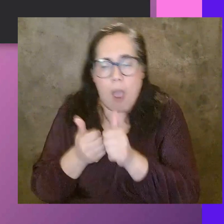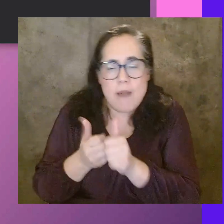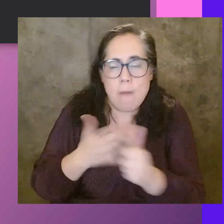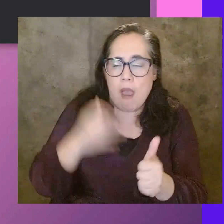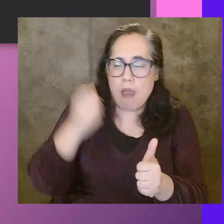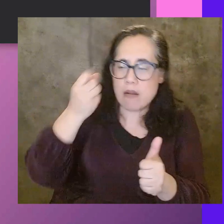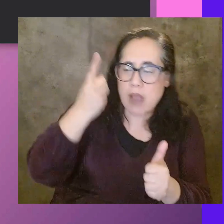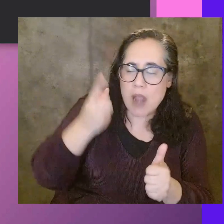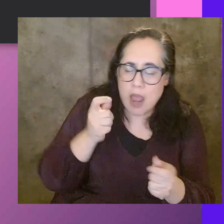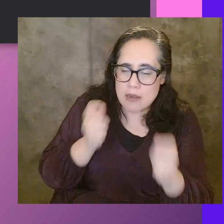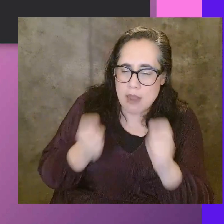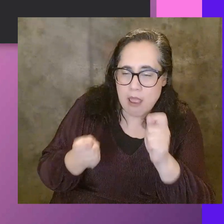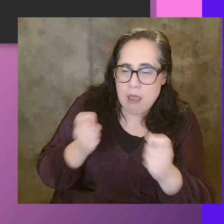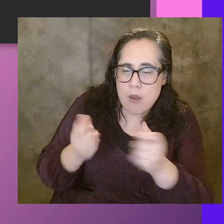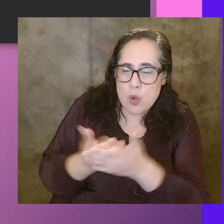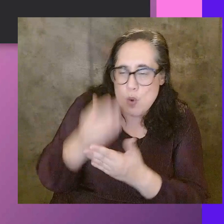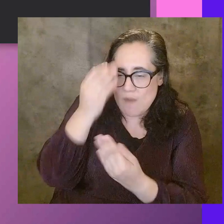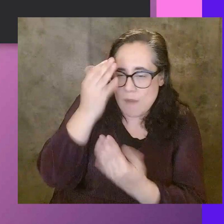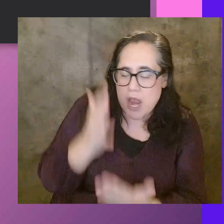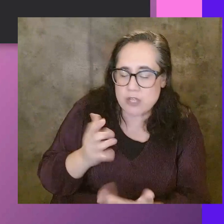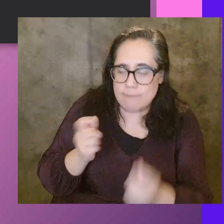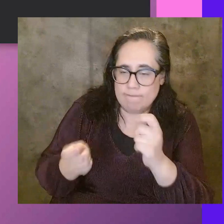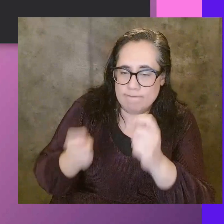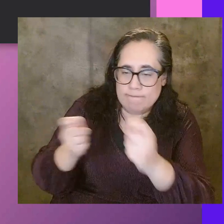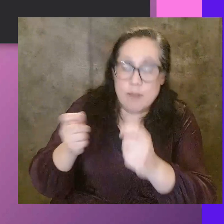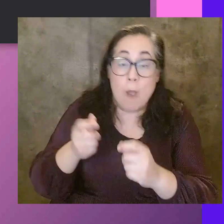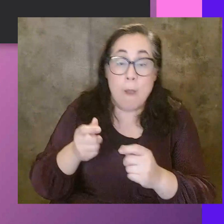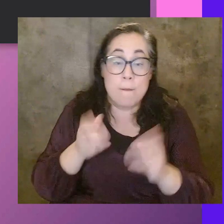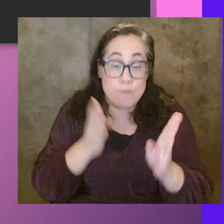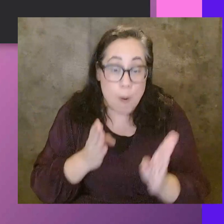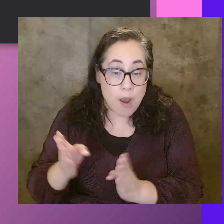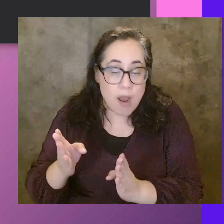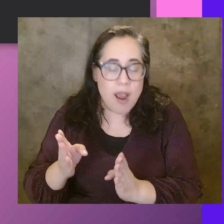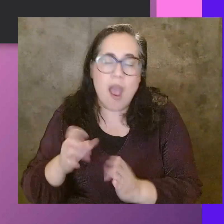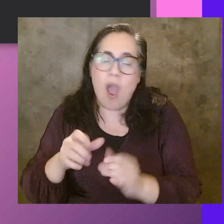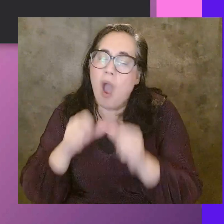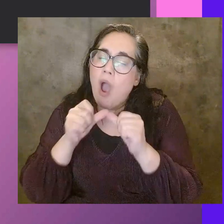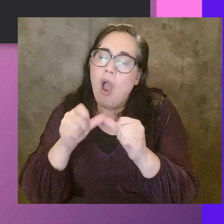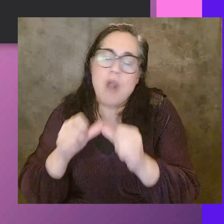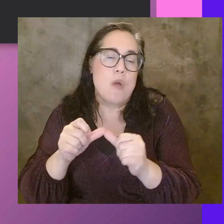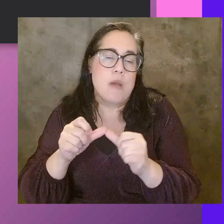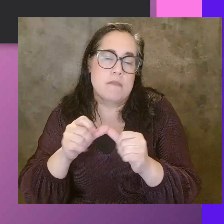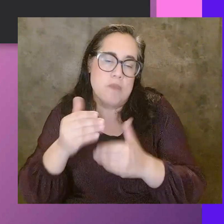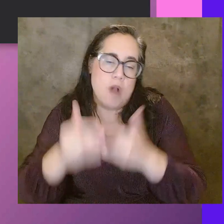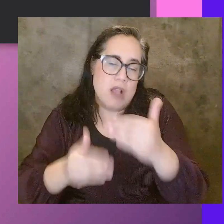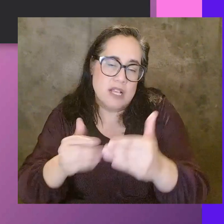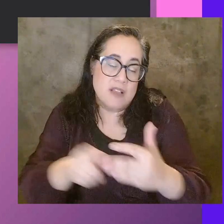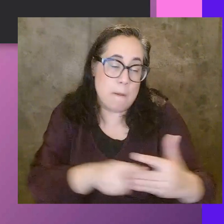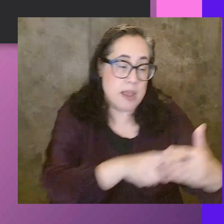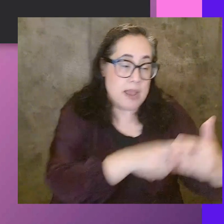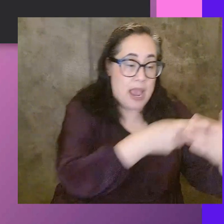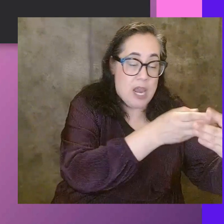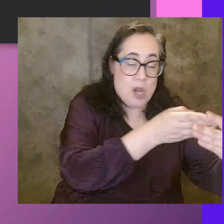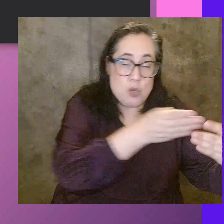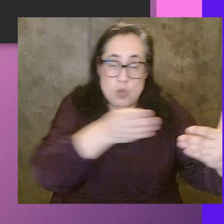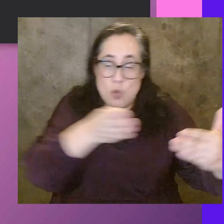to new information. Preparation is an ongoing process from beginning to end.